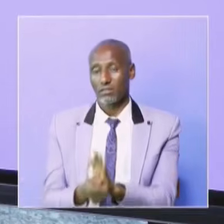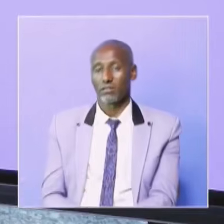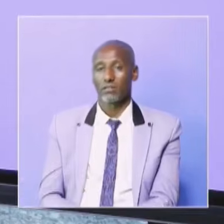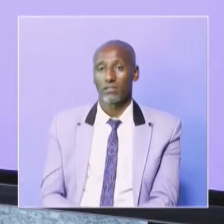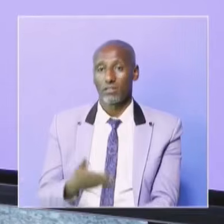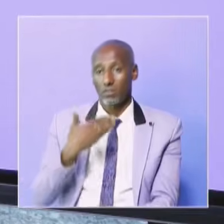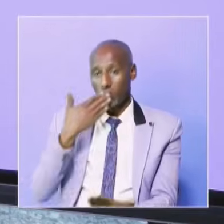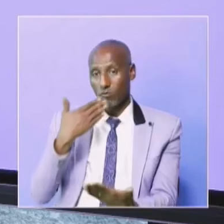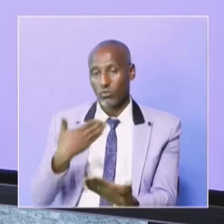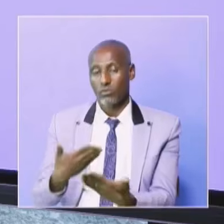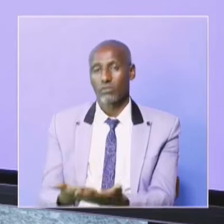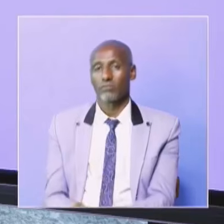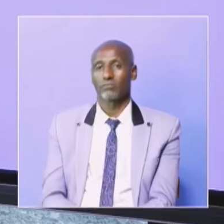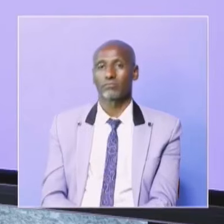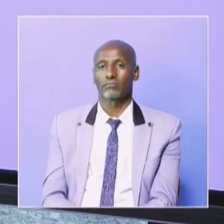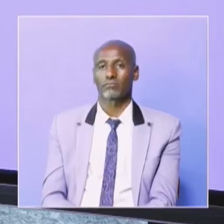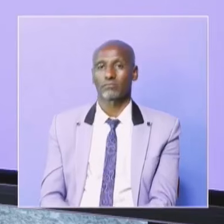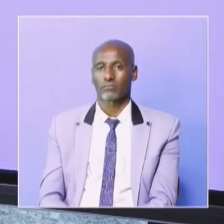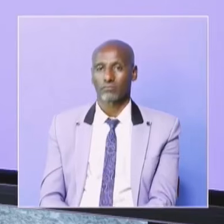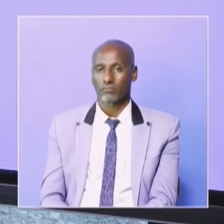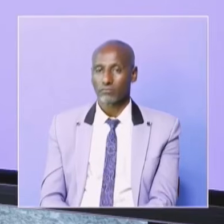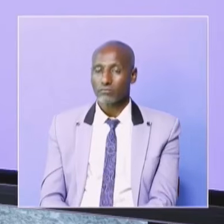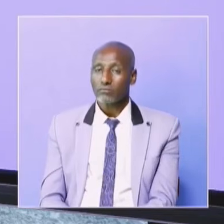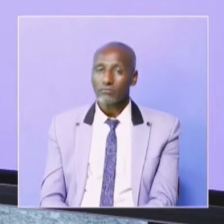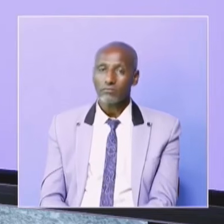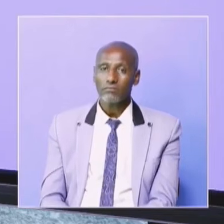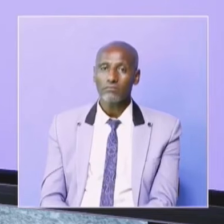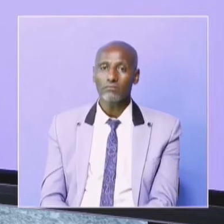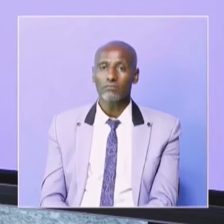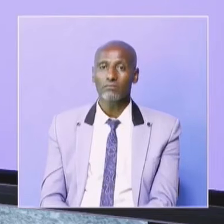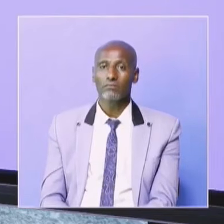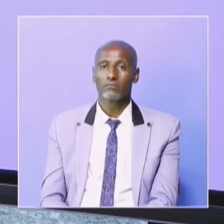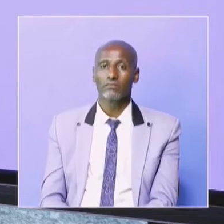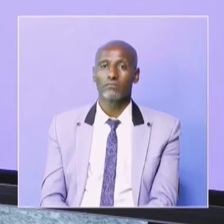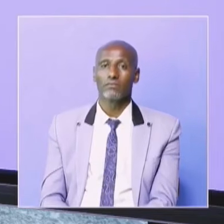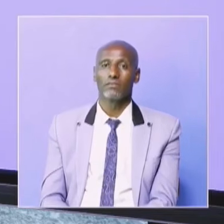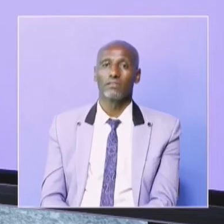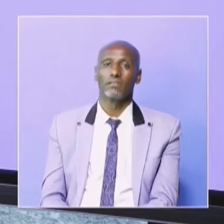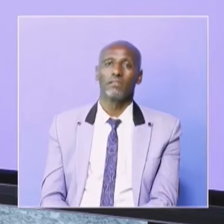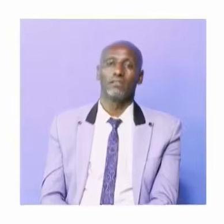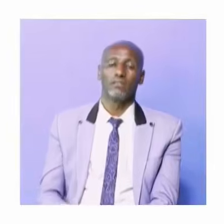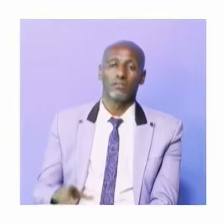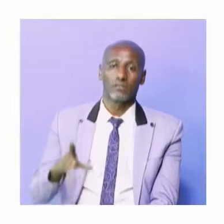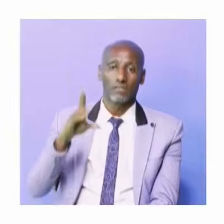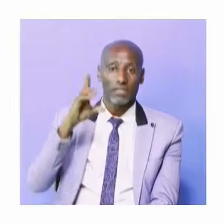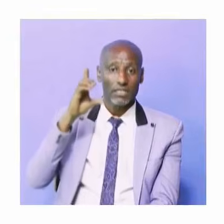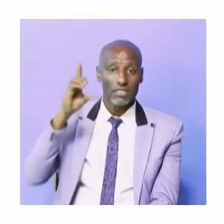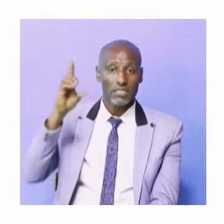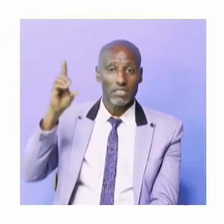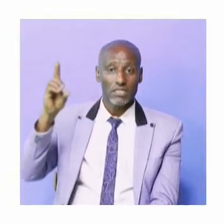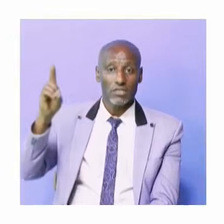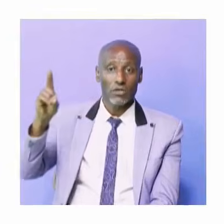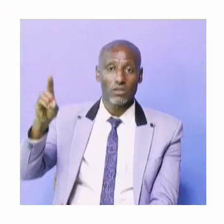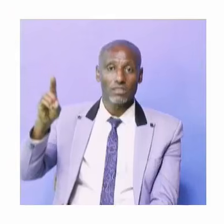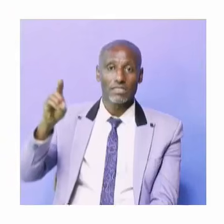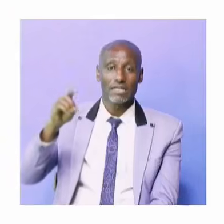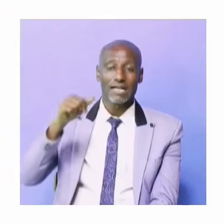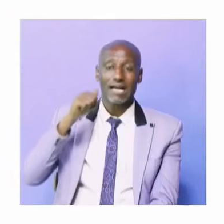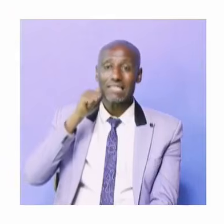Wonderful. I'm sure you begin by saying do. Is it? No, we don't say do because Aster is